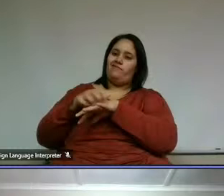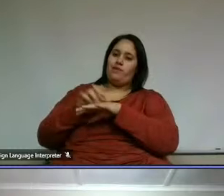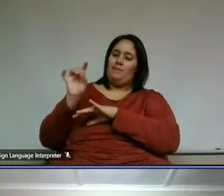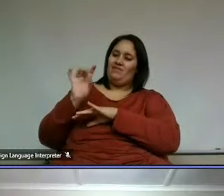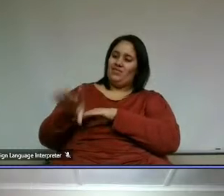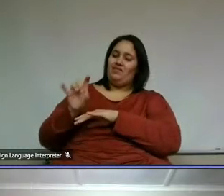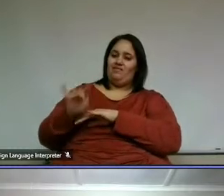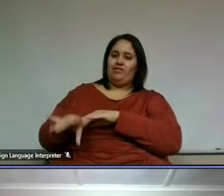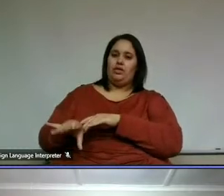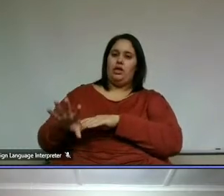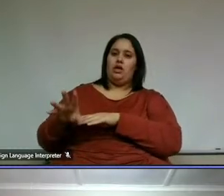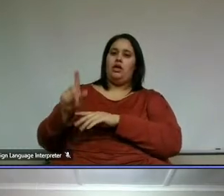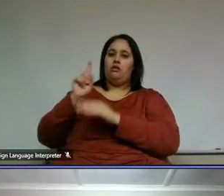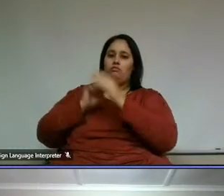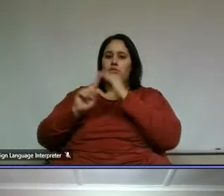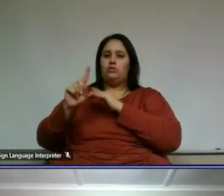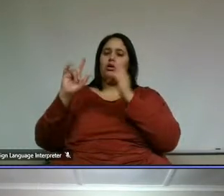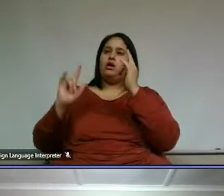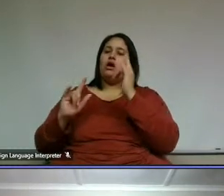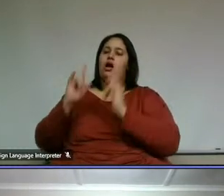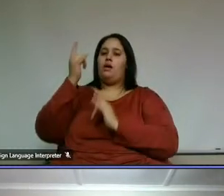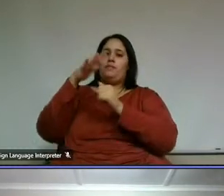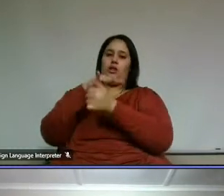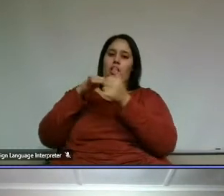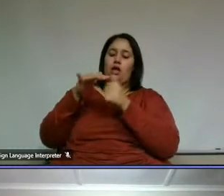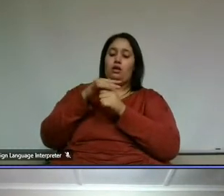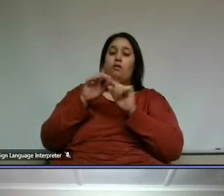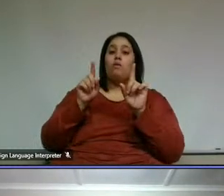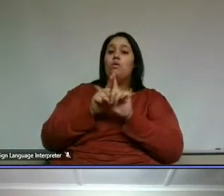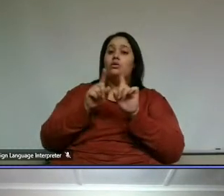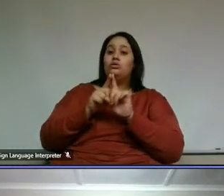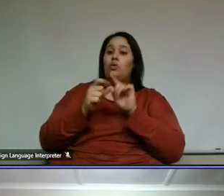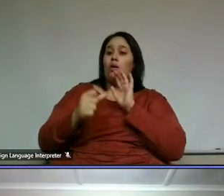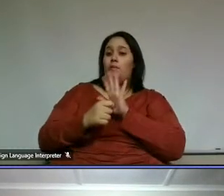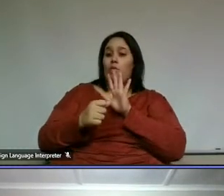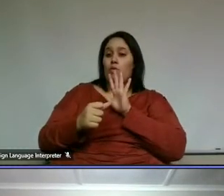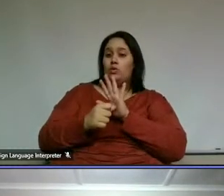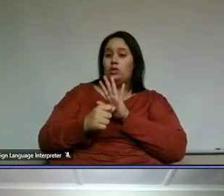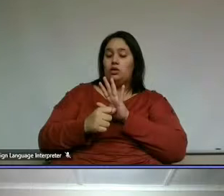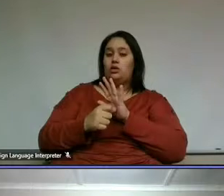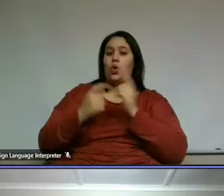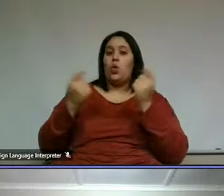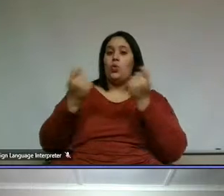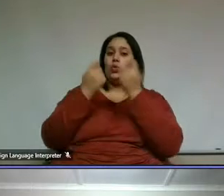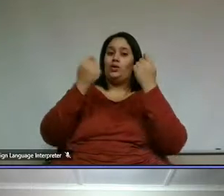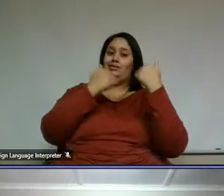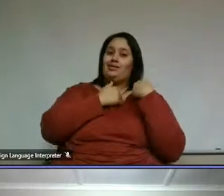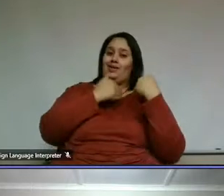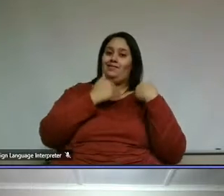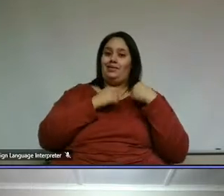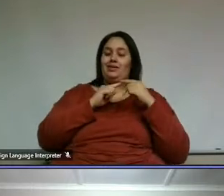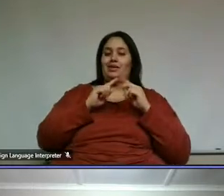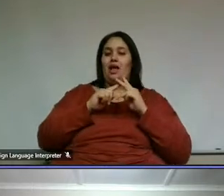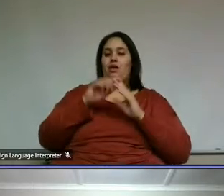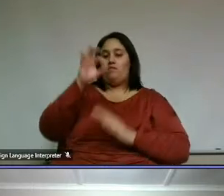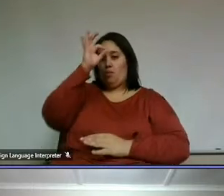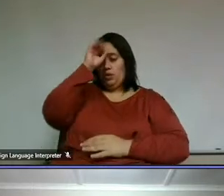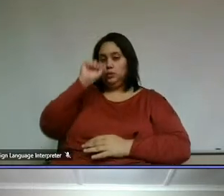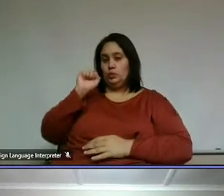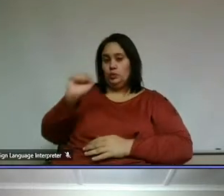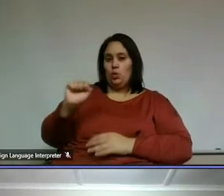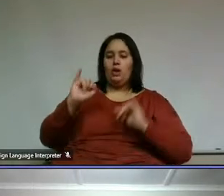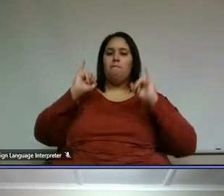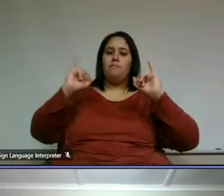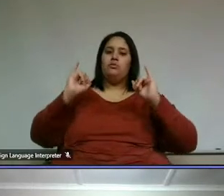signatures or signage in an urban area. Also, very important for rural safety and for the police